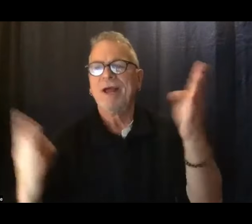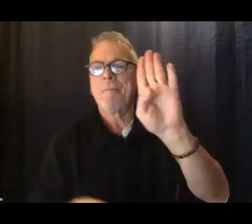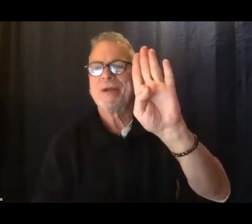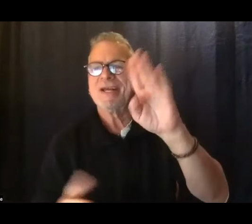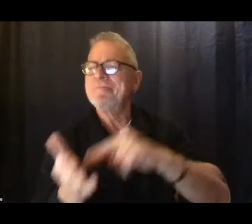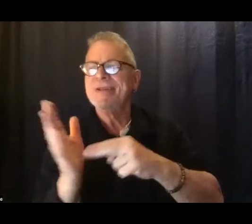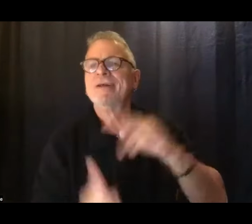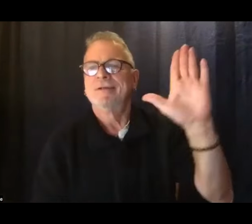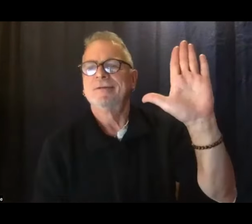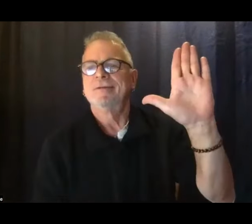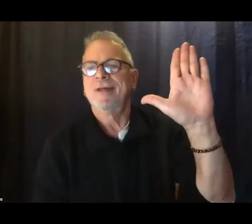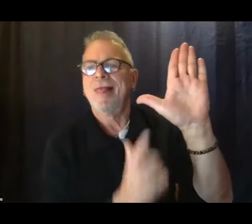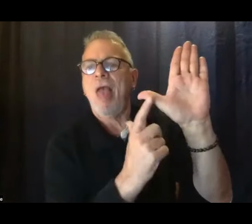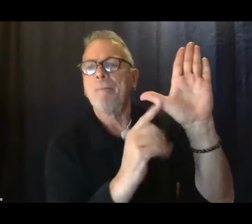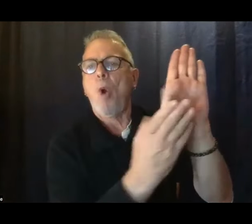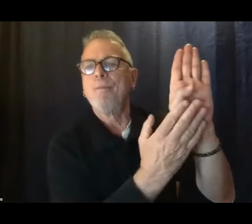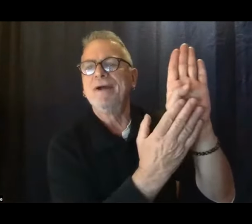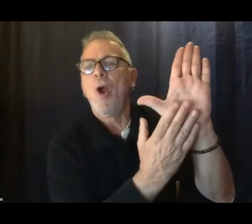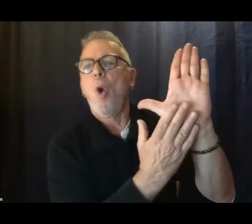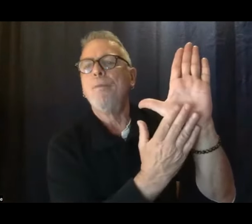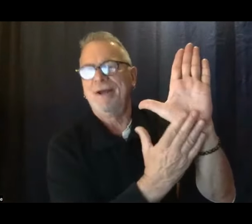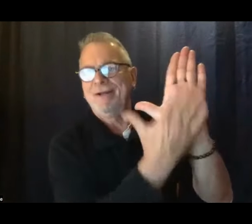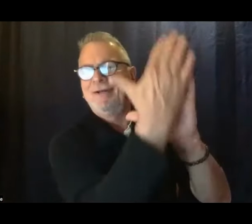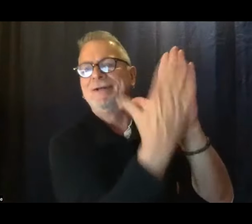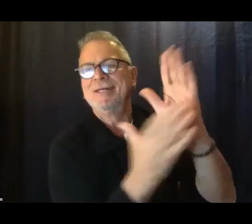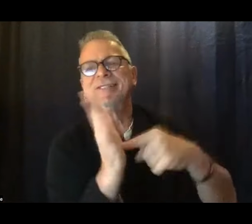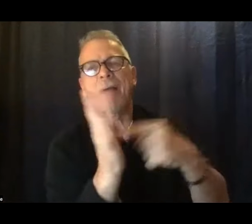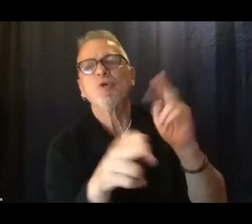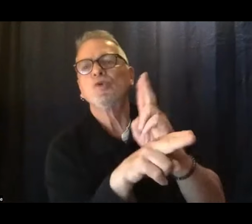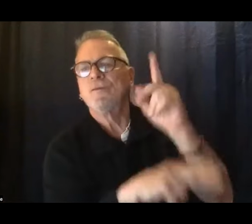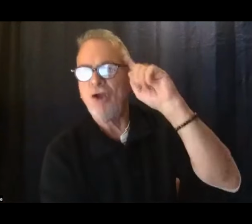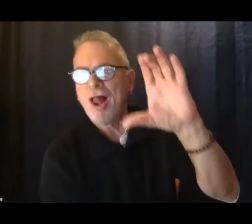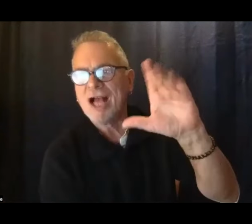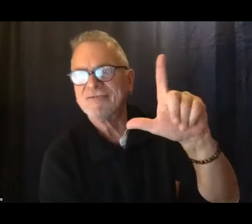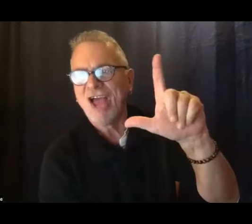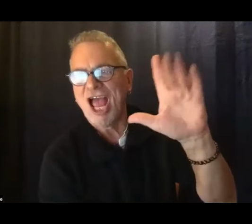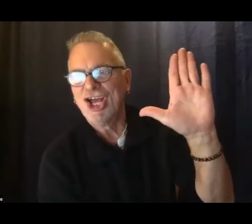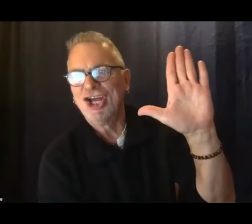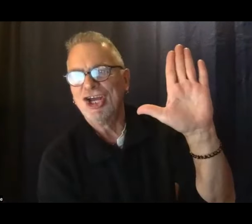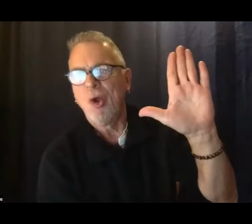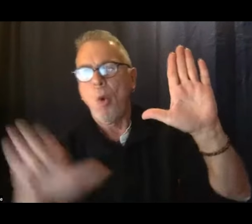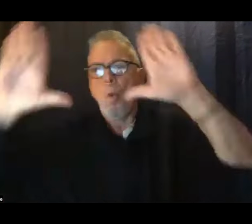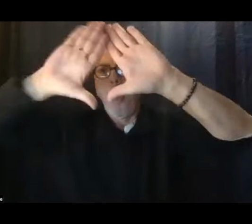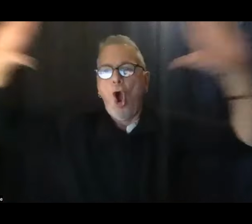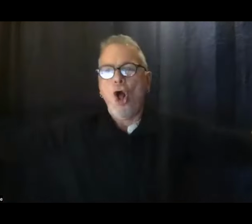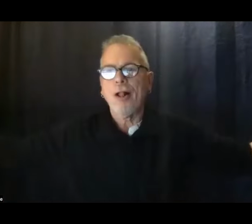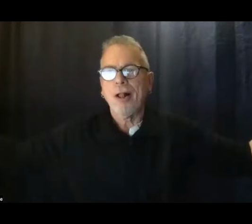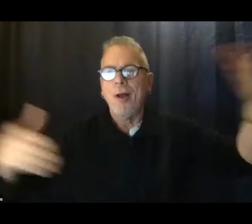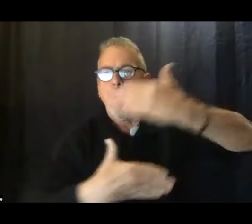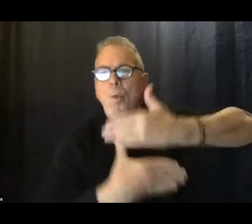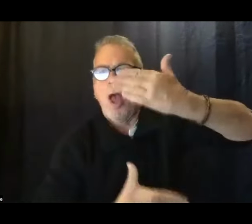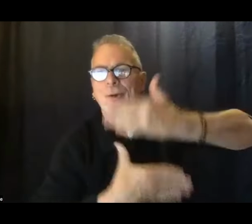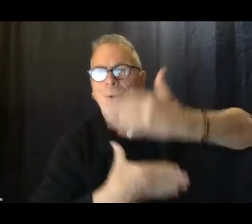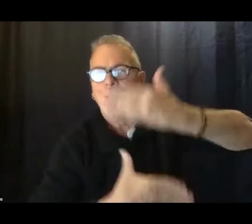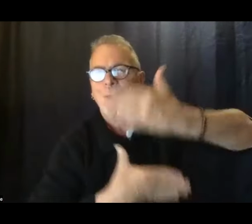Now, sometimes you'll say the shape is open B or closed B. So you have this. Now that open B is